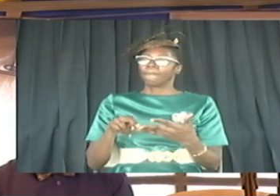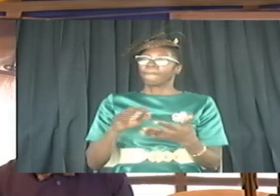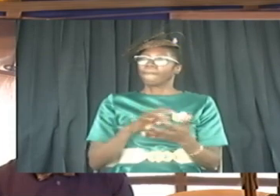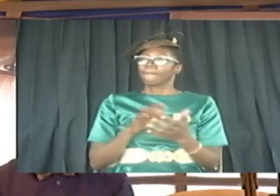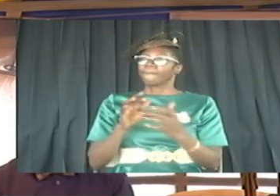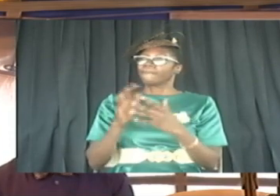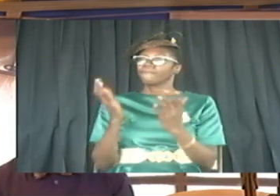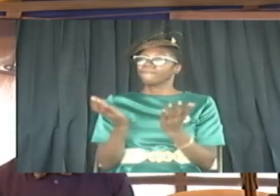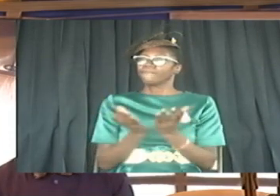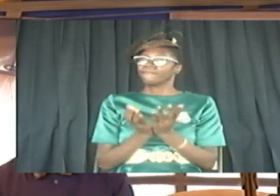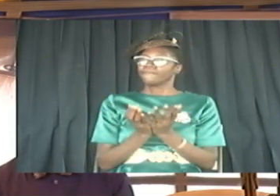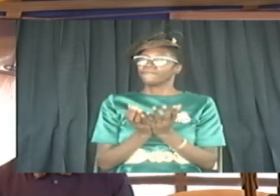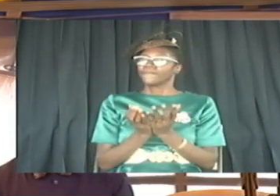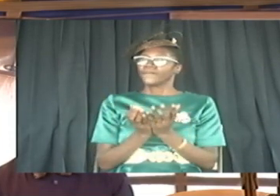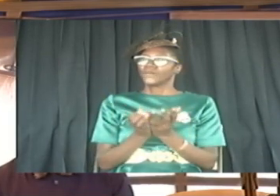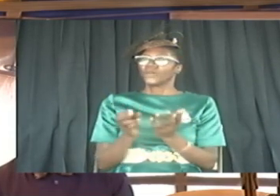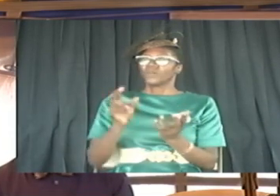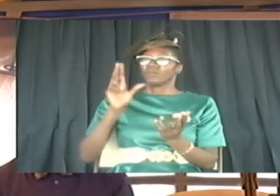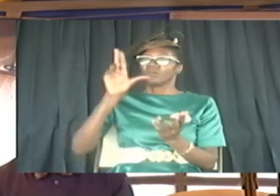about three or four verses,